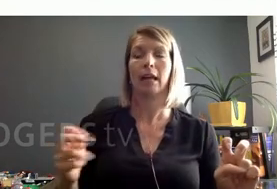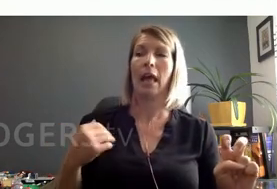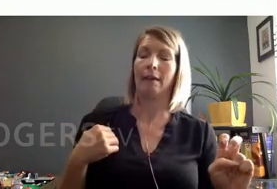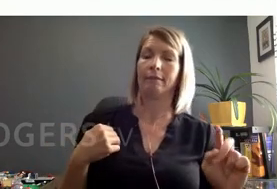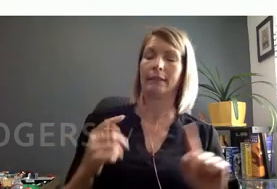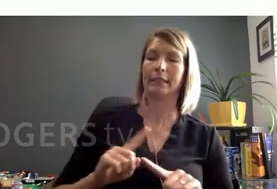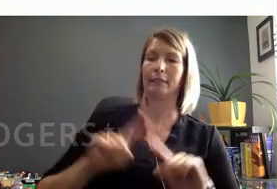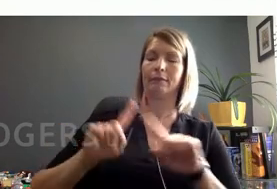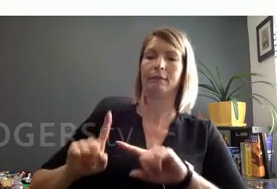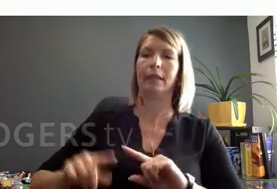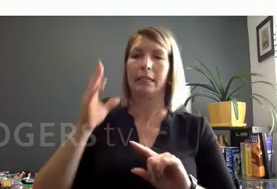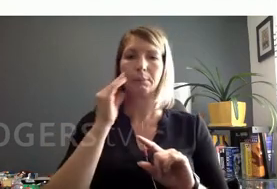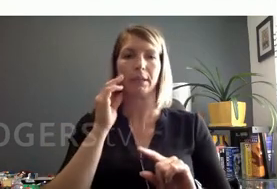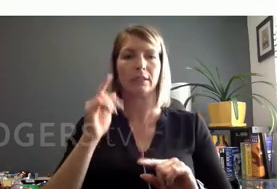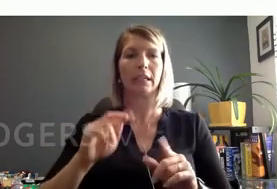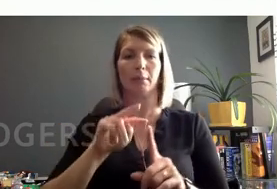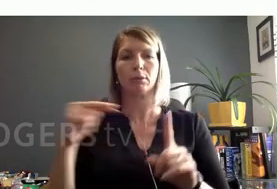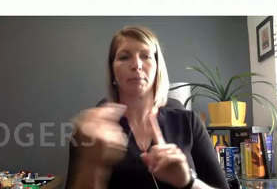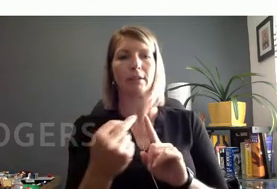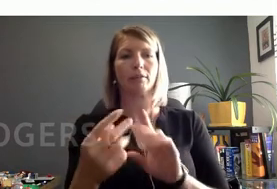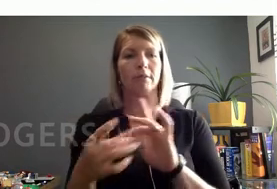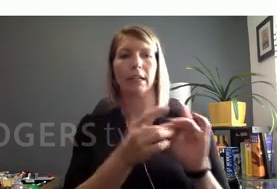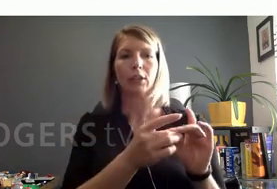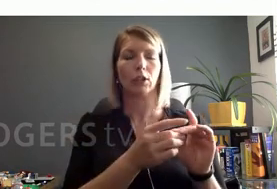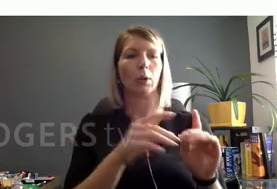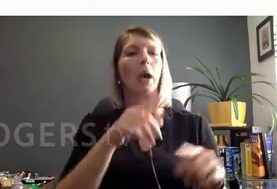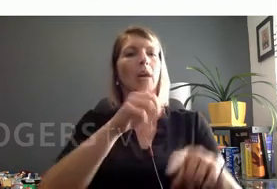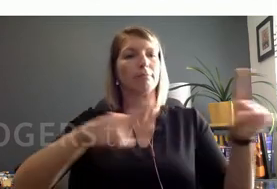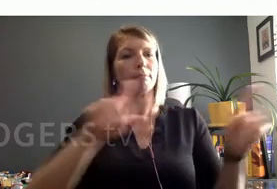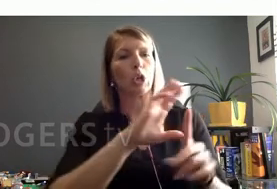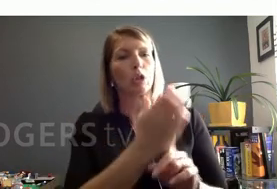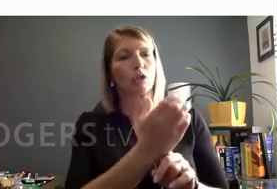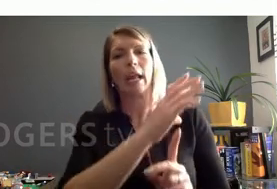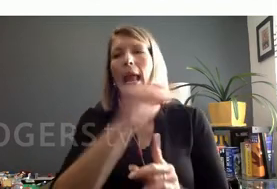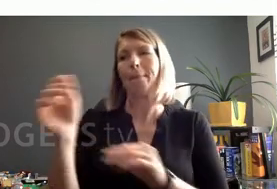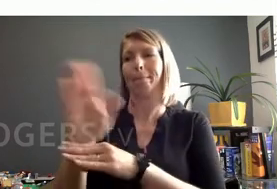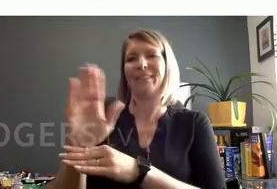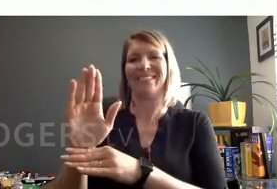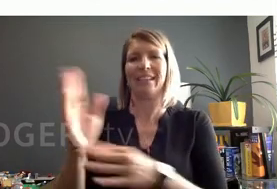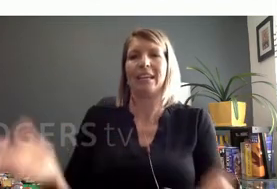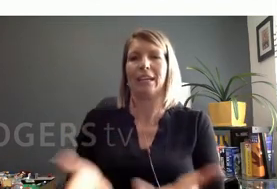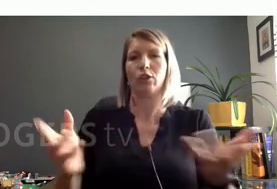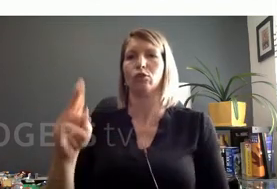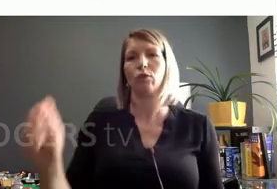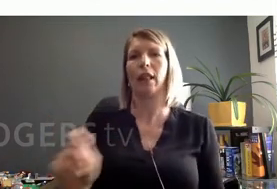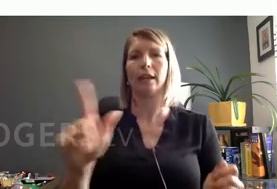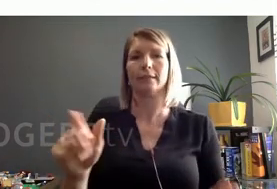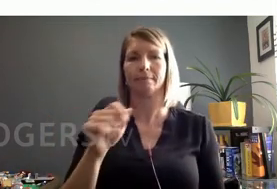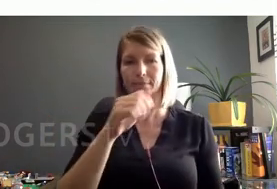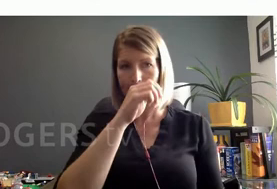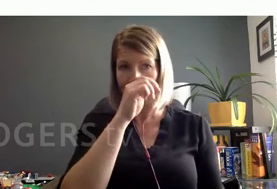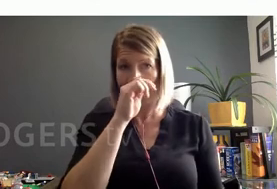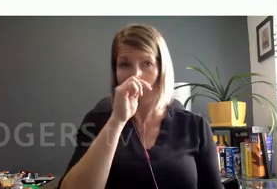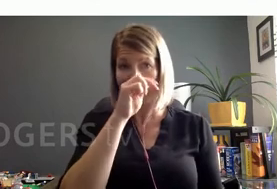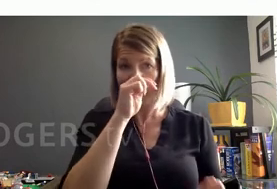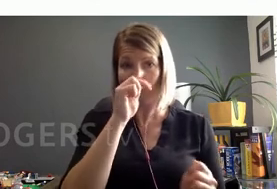and perspectives into multiculturalism in businesses and communities into our province or in our province. I will begin by asking each